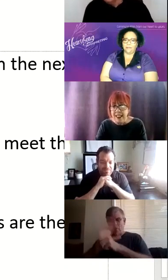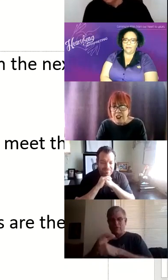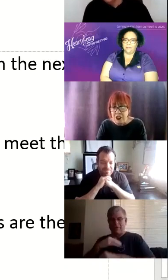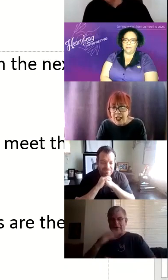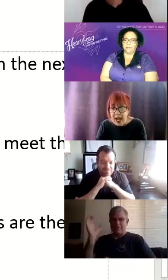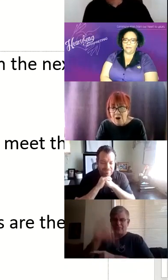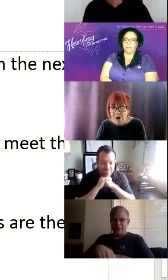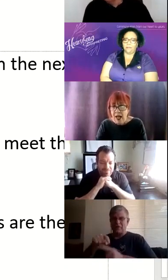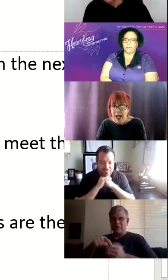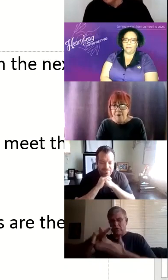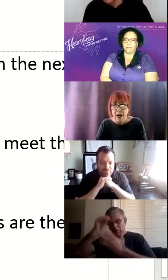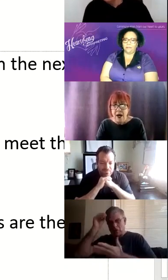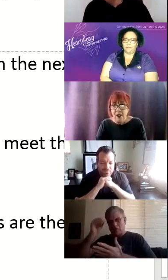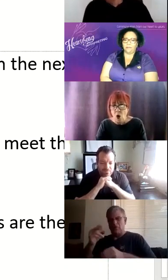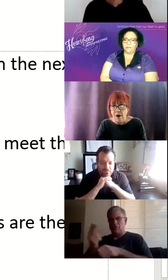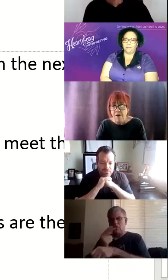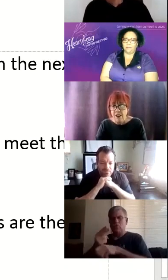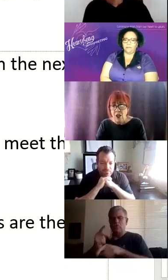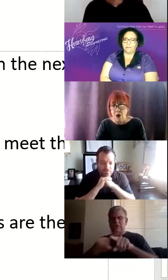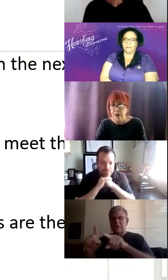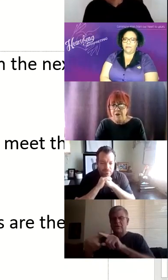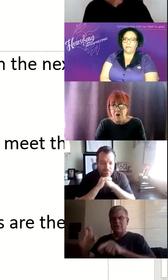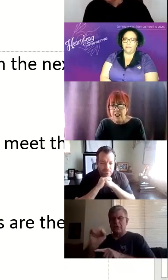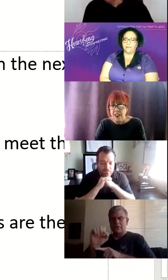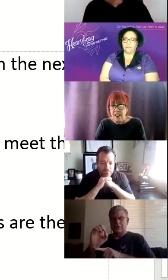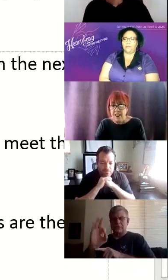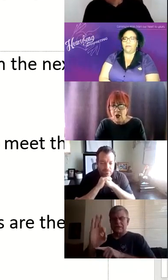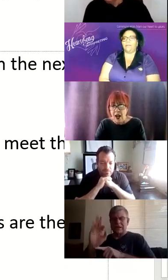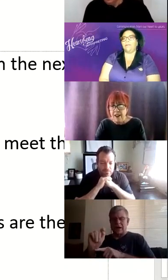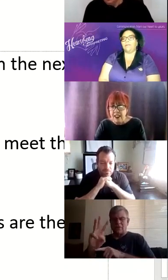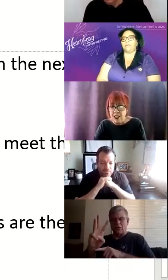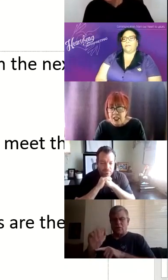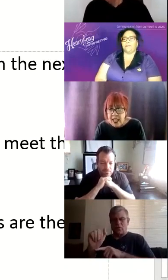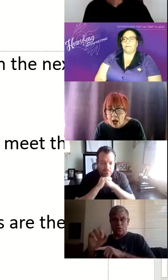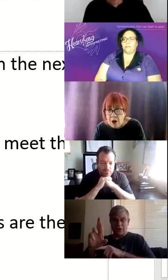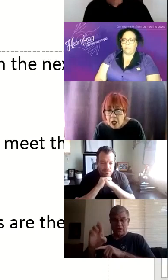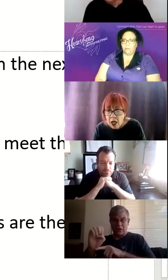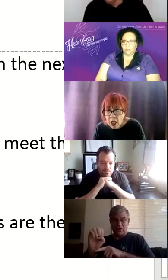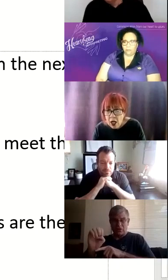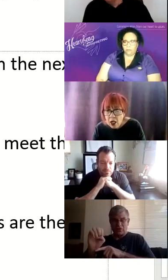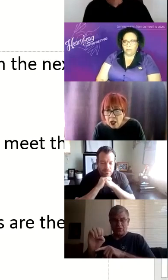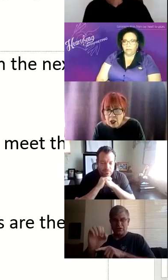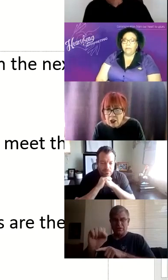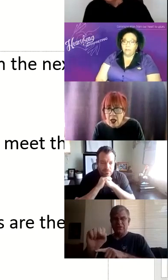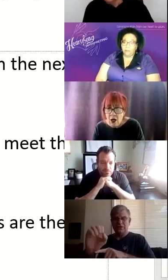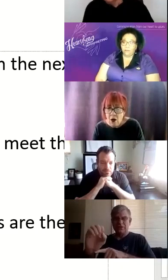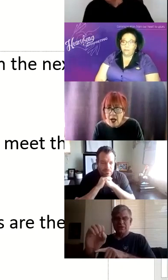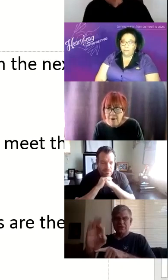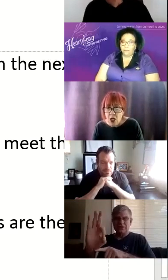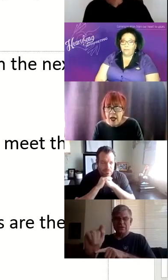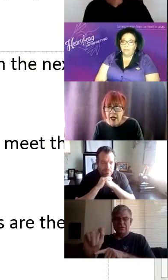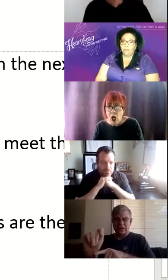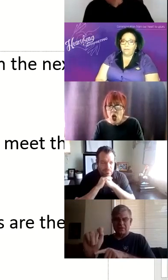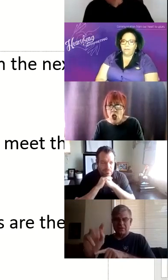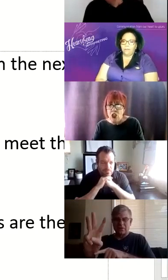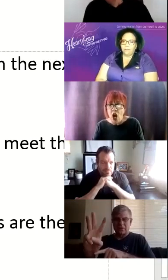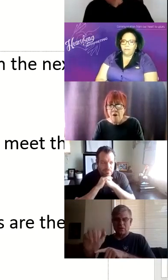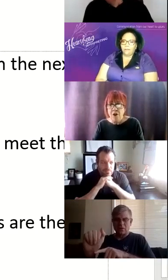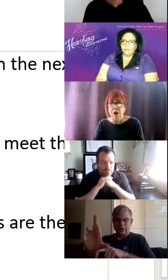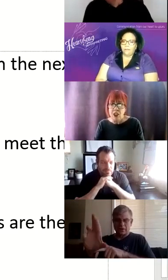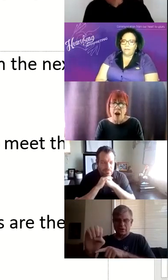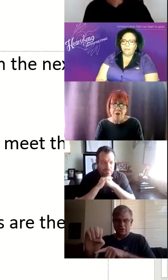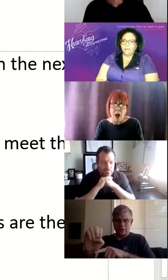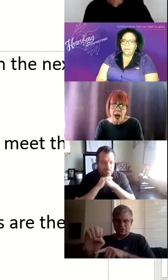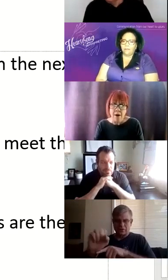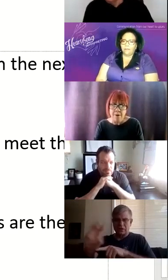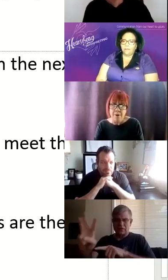a teacher now, but COVID forced us, you know, everything to shut down. So I'm sorry,